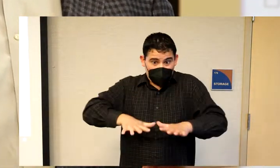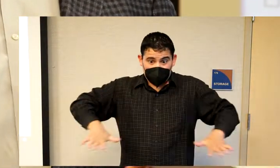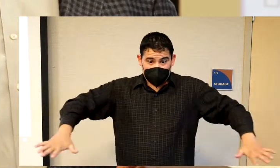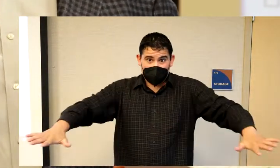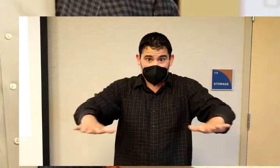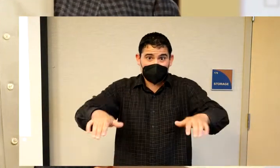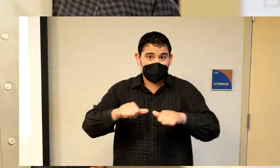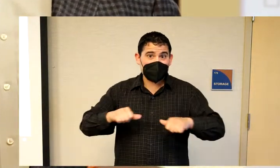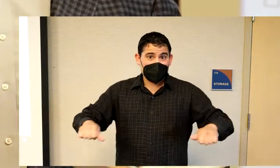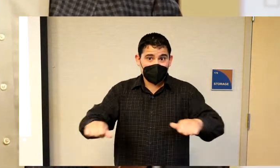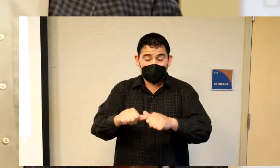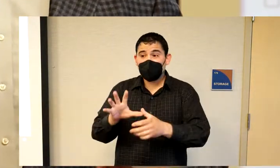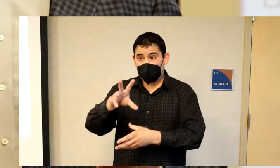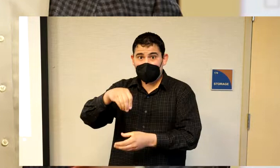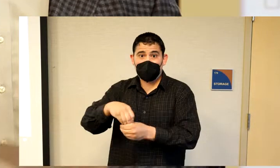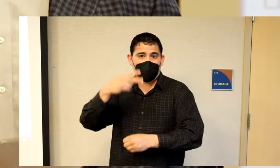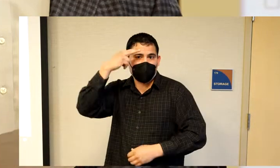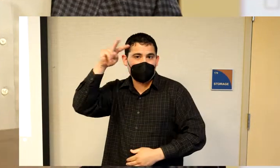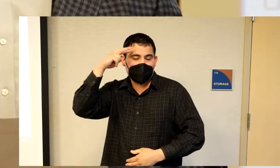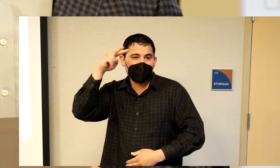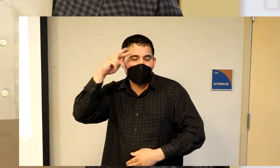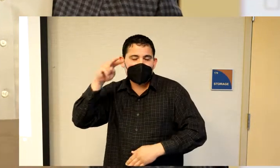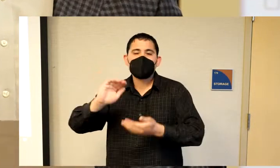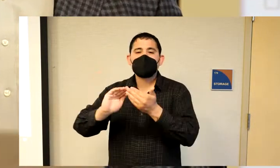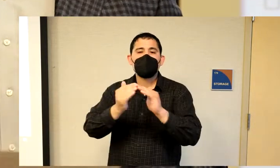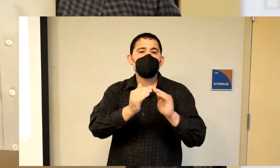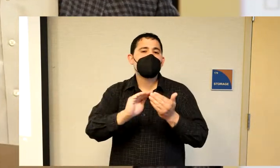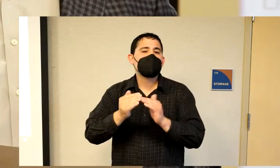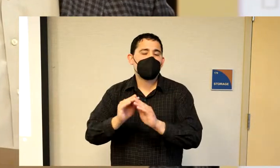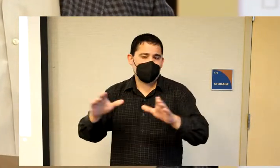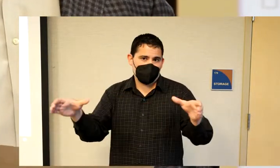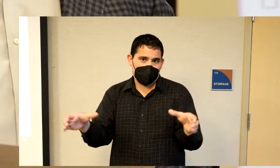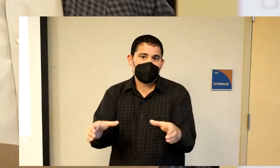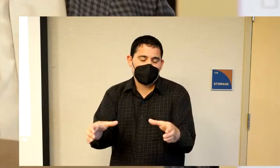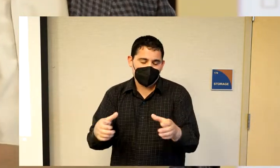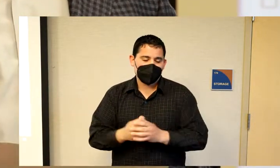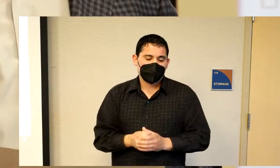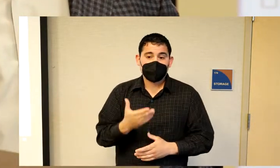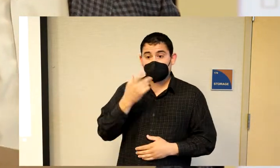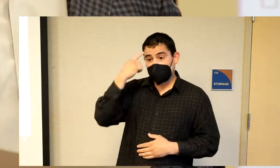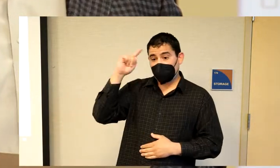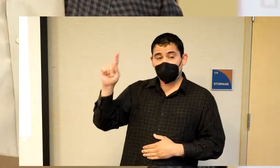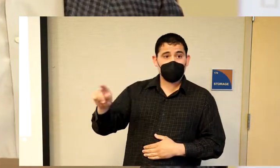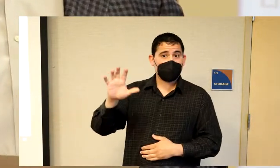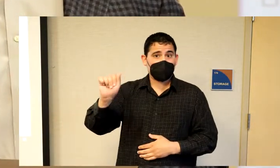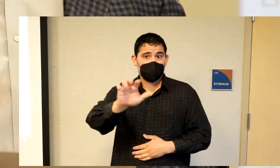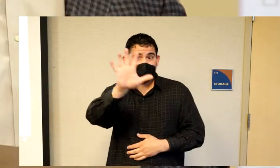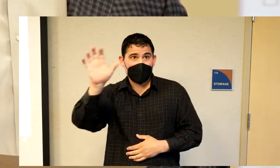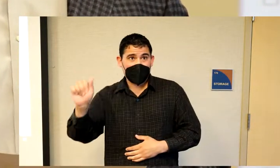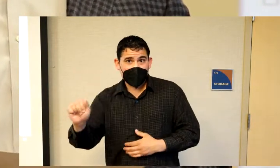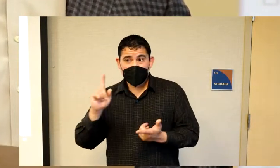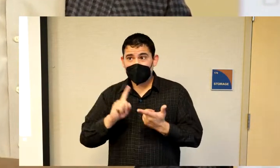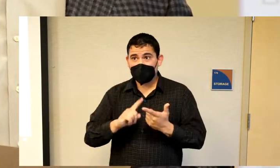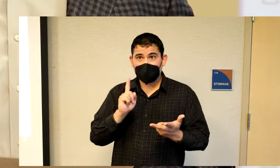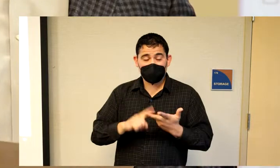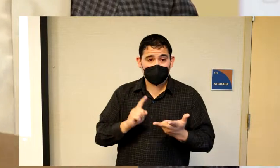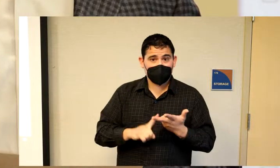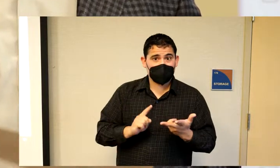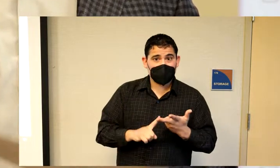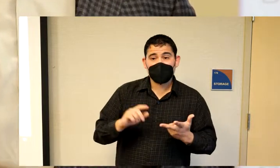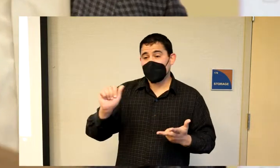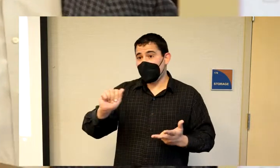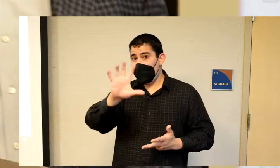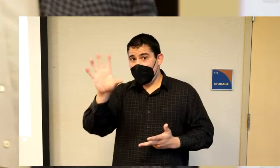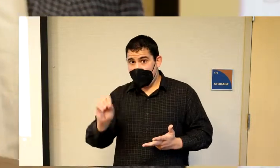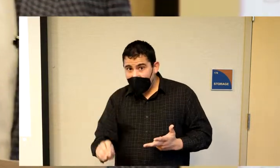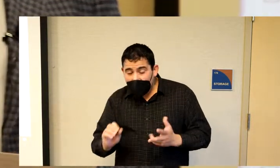are going to involve the Latino community. That's just what it is. You can look at the numbers for the Asian population and the African American population, but none of those numbers are to